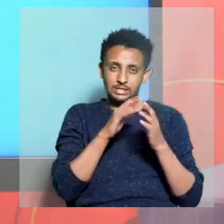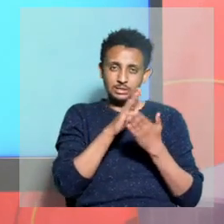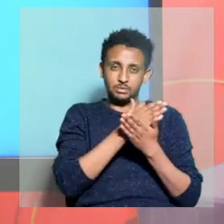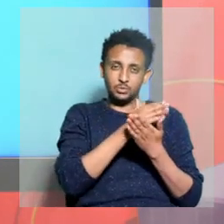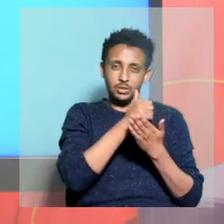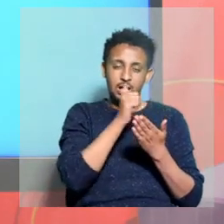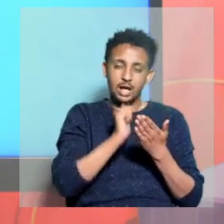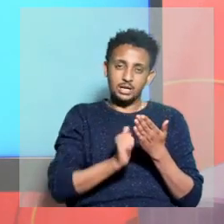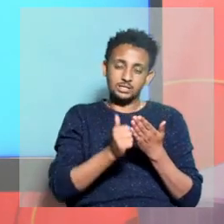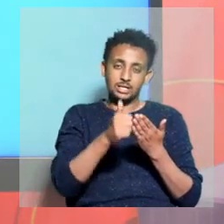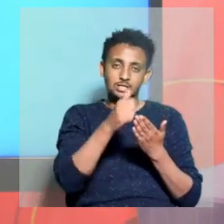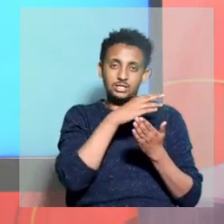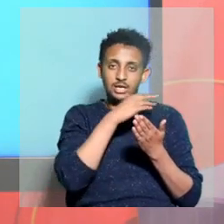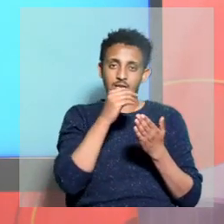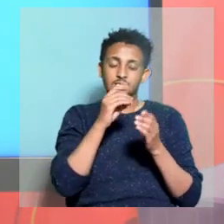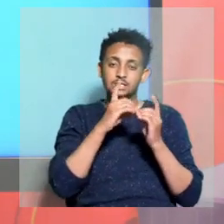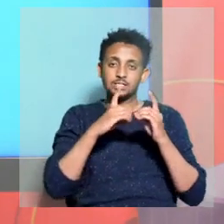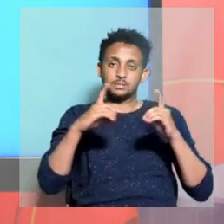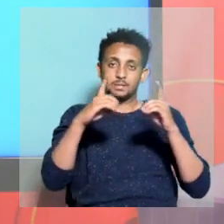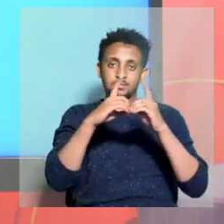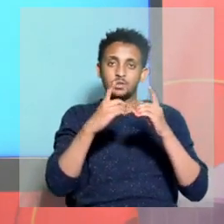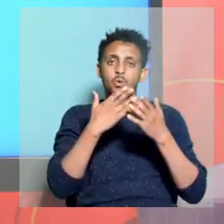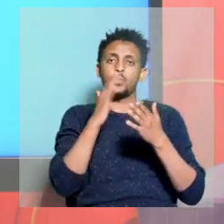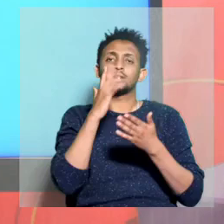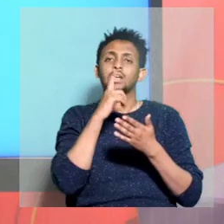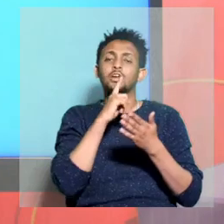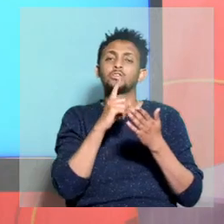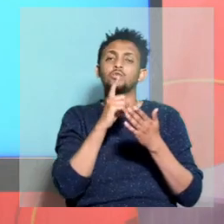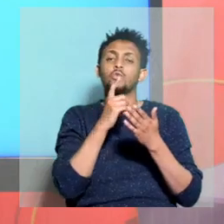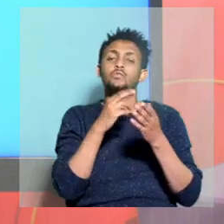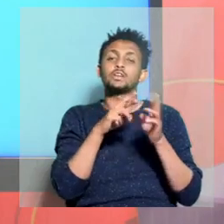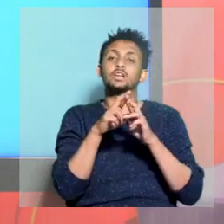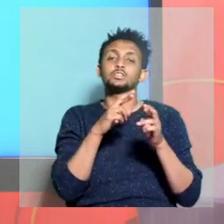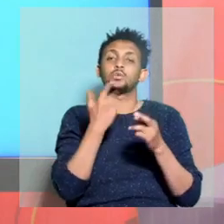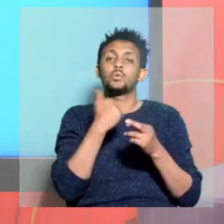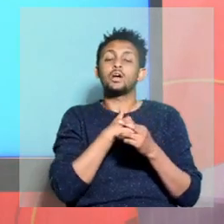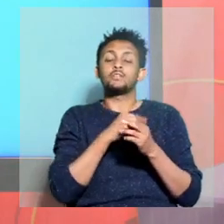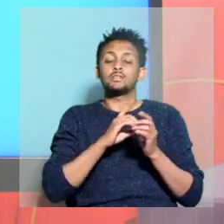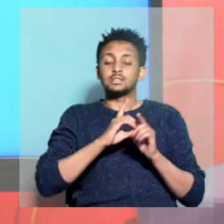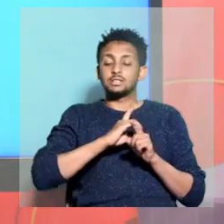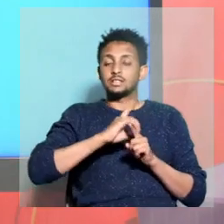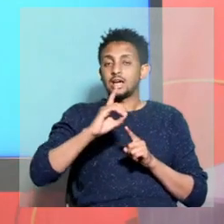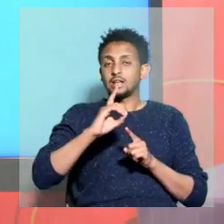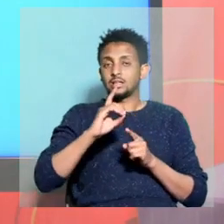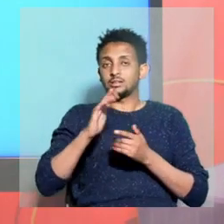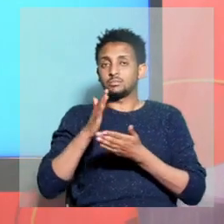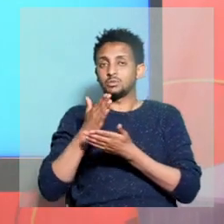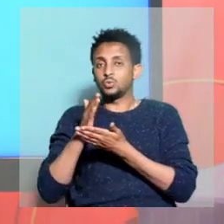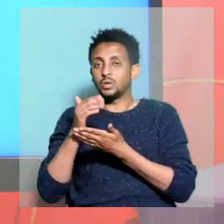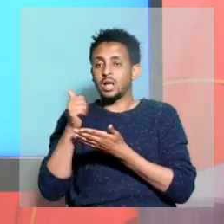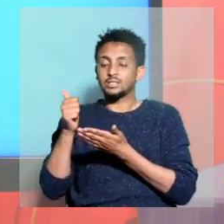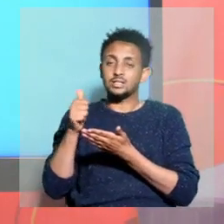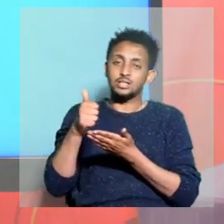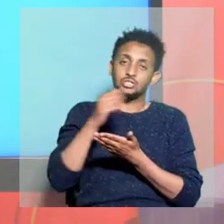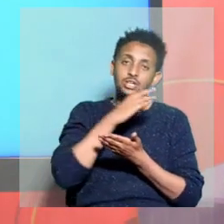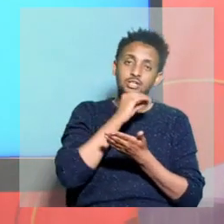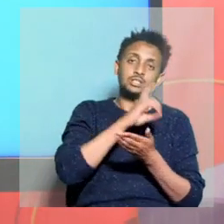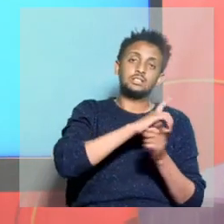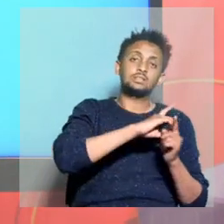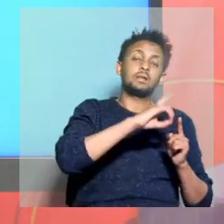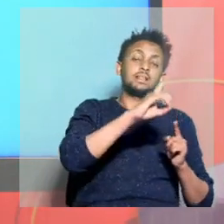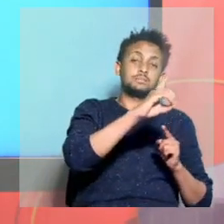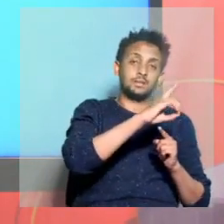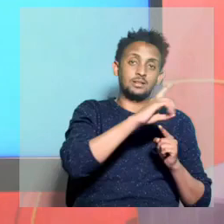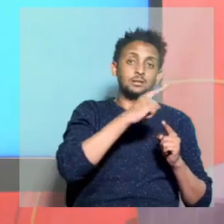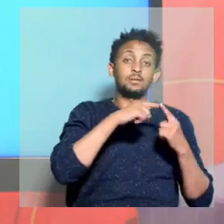between acceleration and displacement. What kind of relation? They do have a direct relation between acceleration and displacement, but